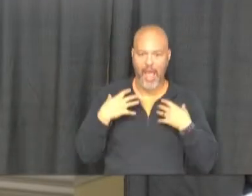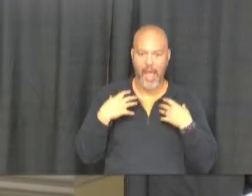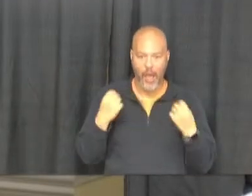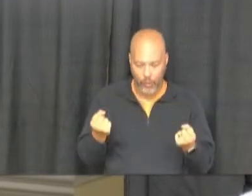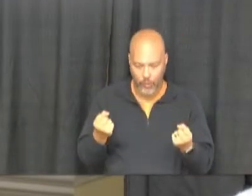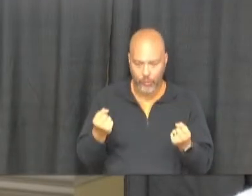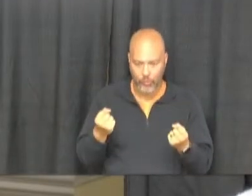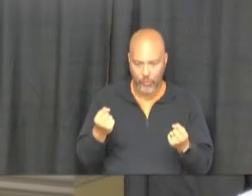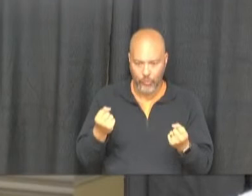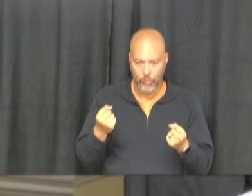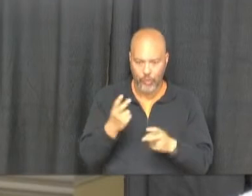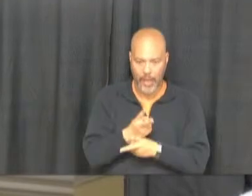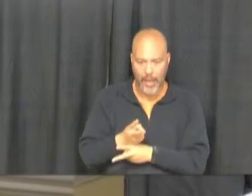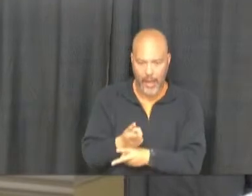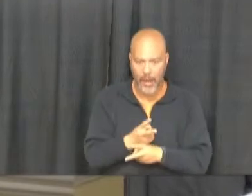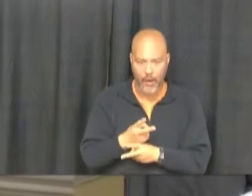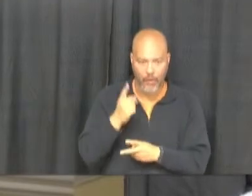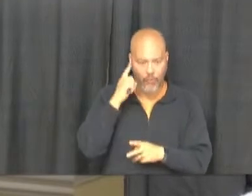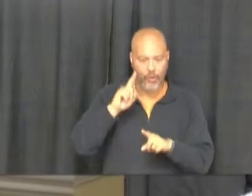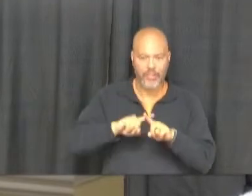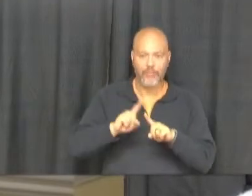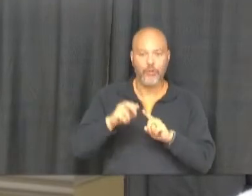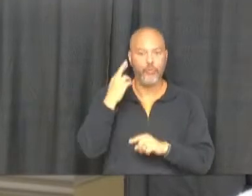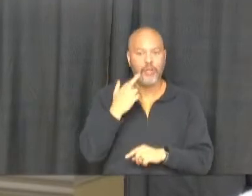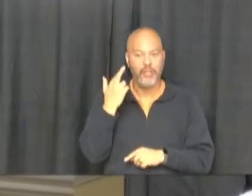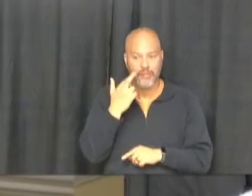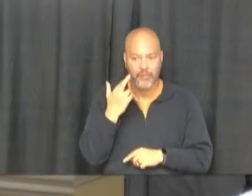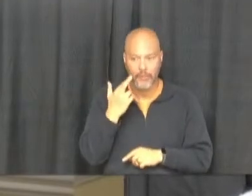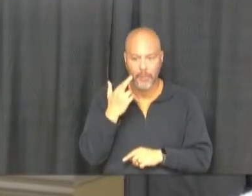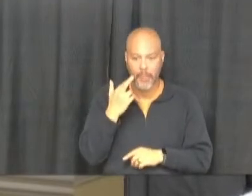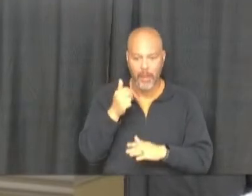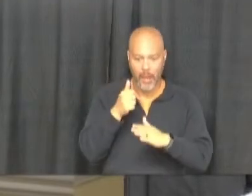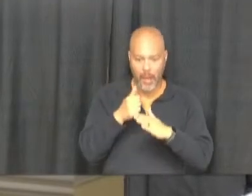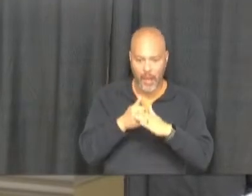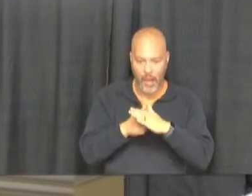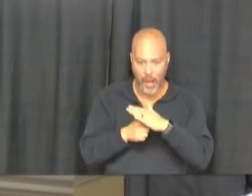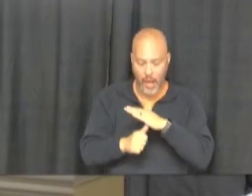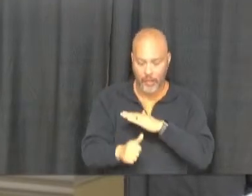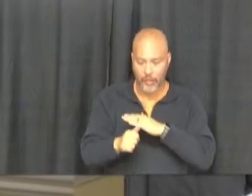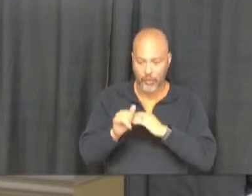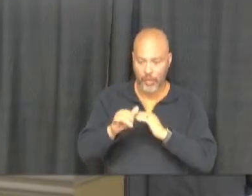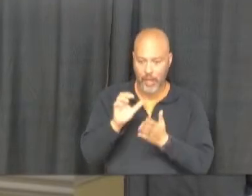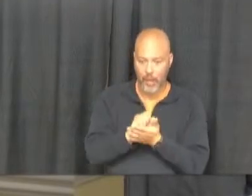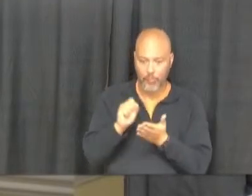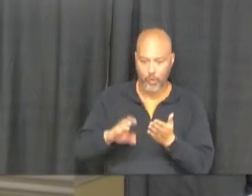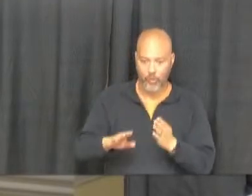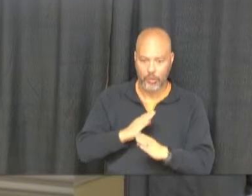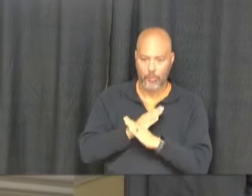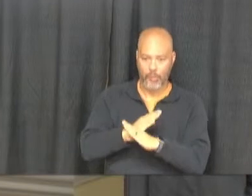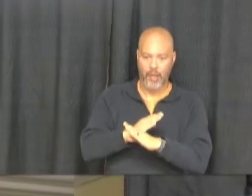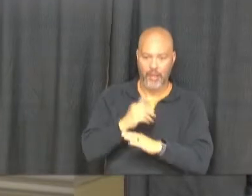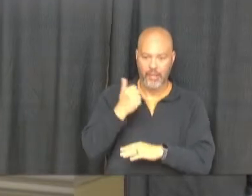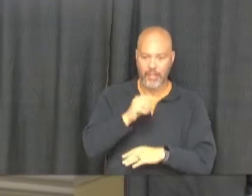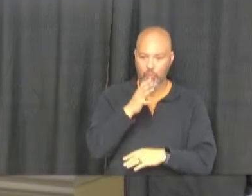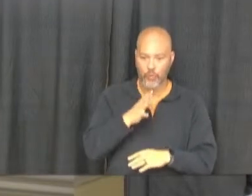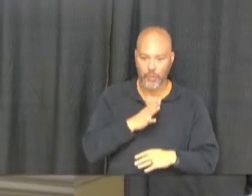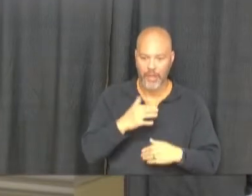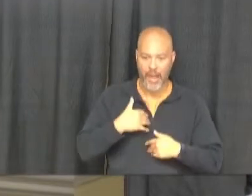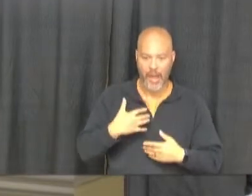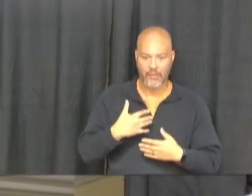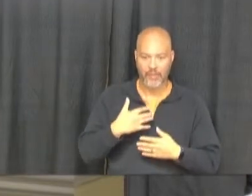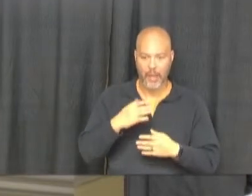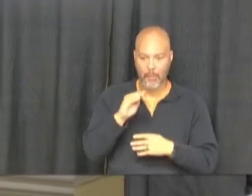care for different reasons. Under the abortion ban, every woman who has a miscarriage,